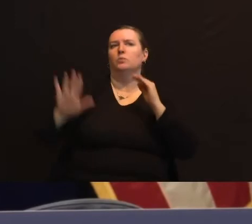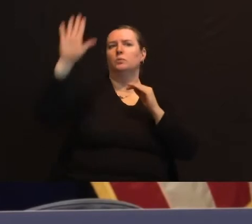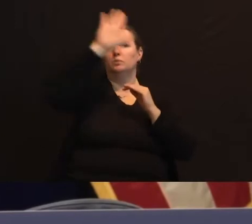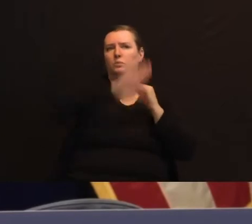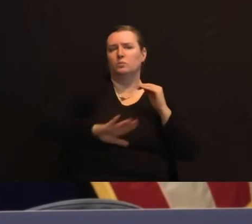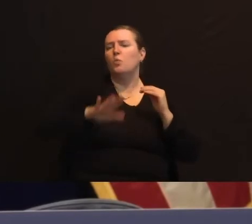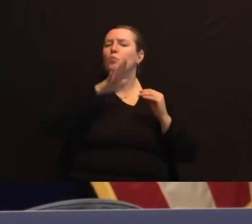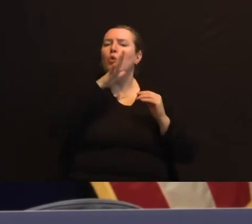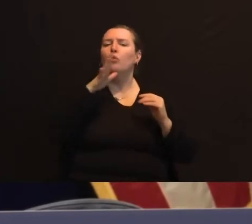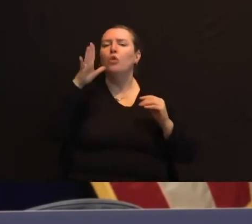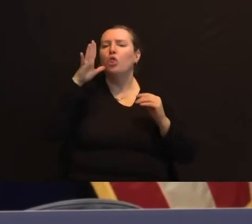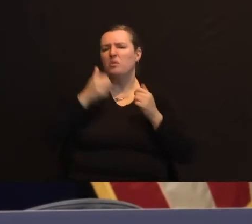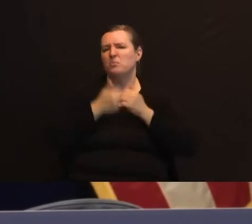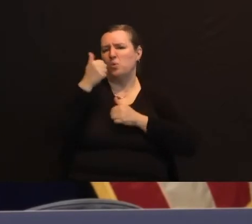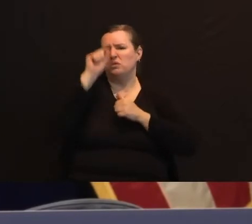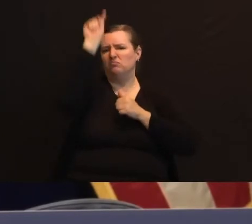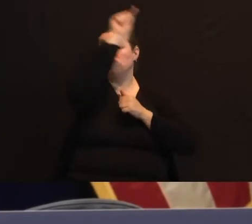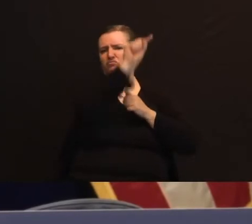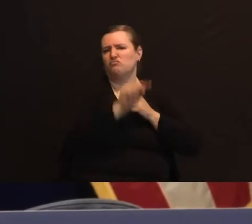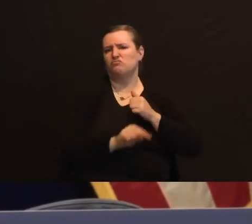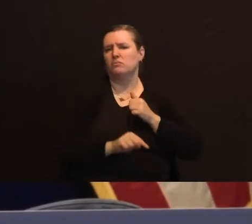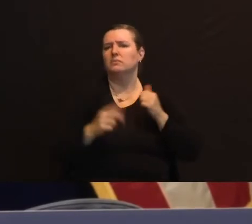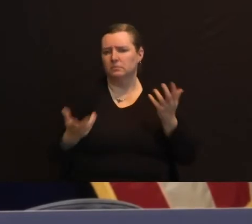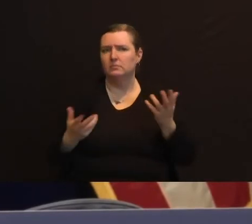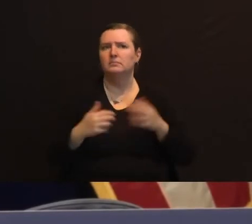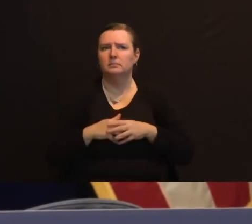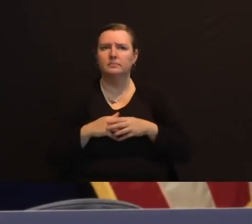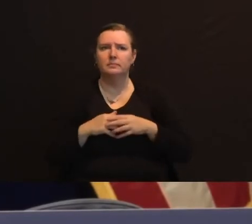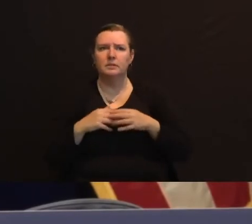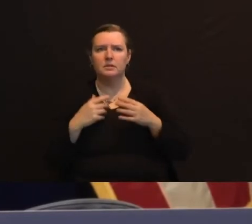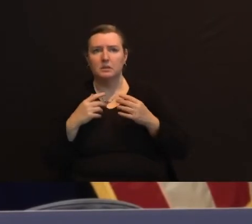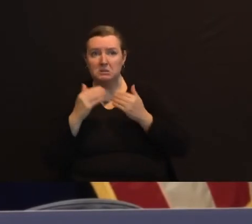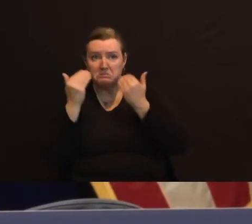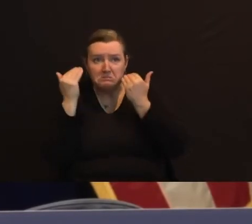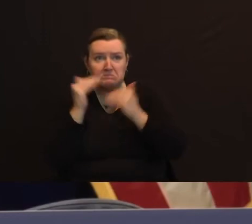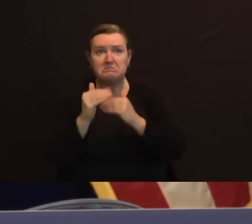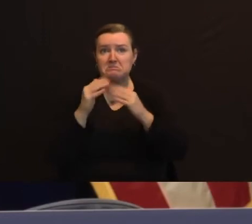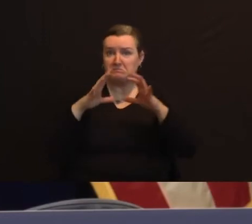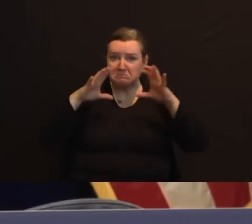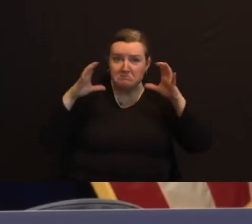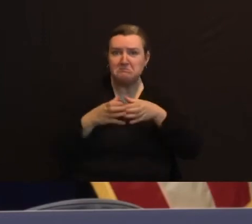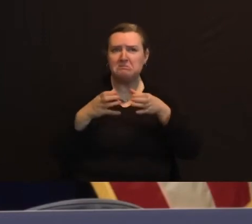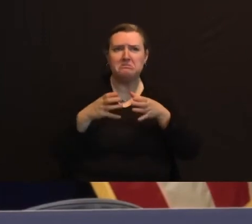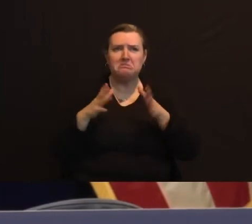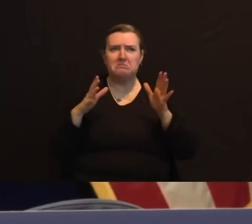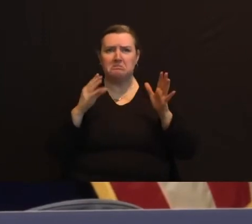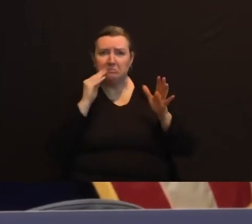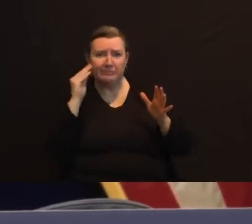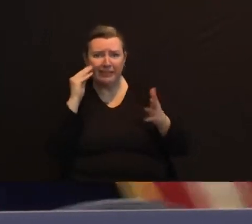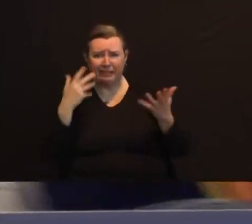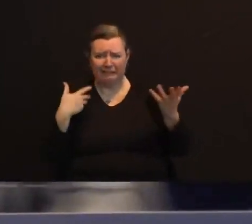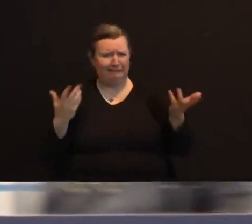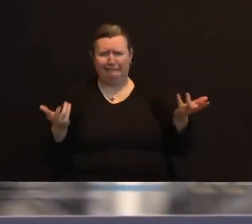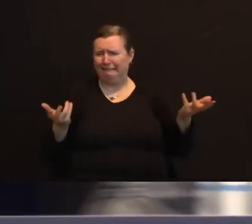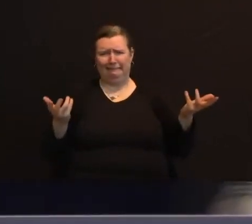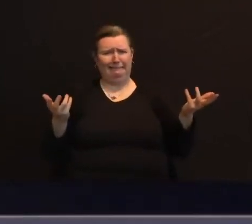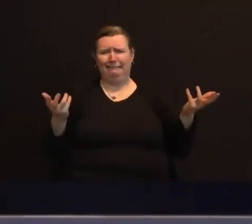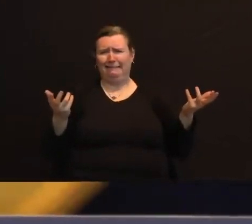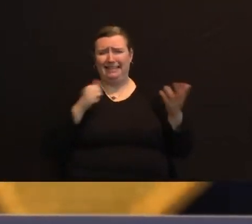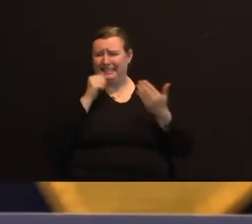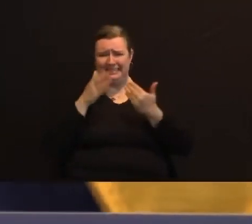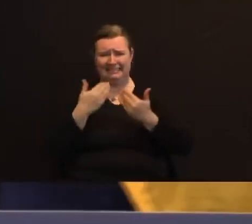point, Governor, to try and enforce small gatherings in private homes is a tall order. It's hard. I mean, we had a few weeks